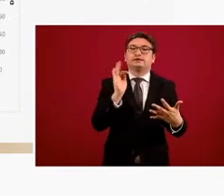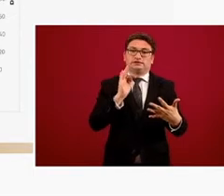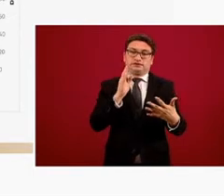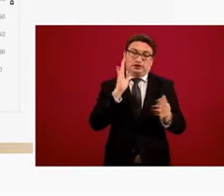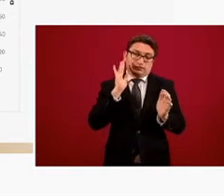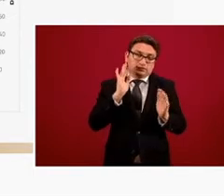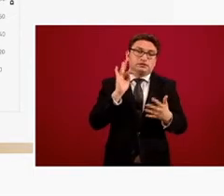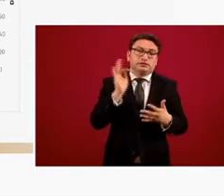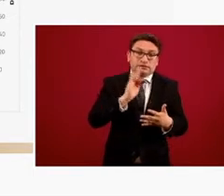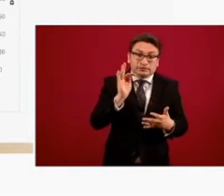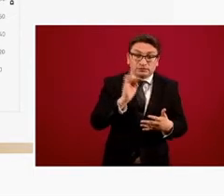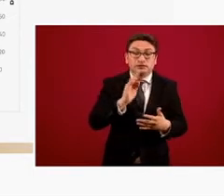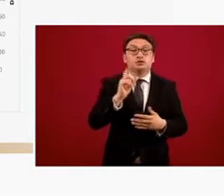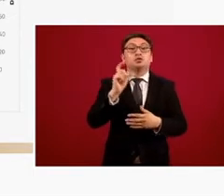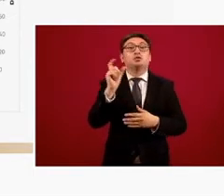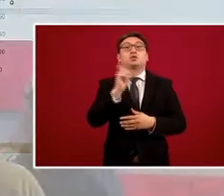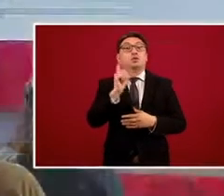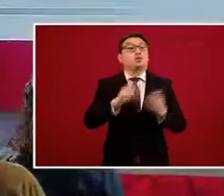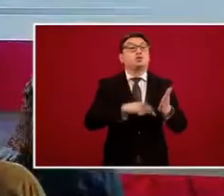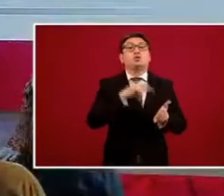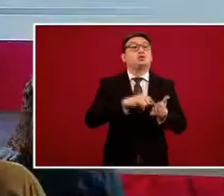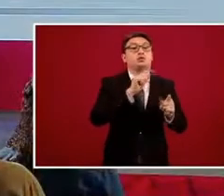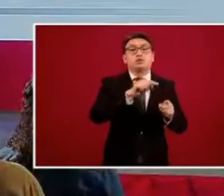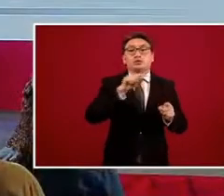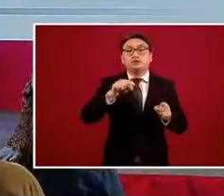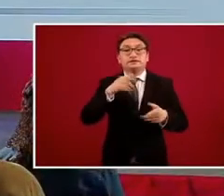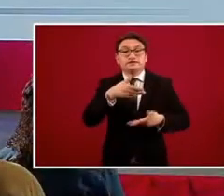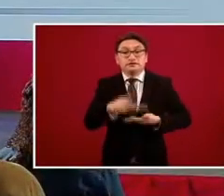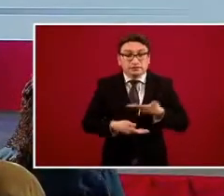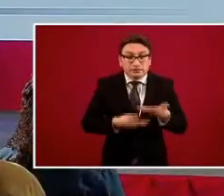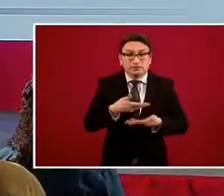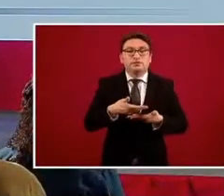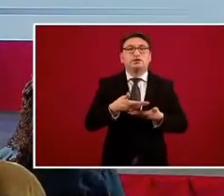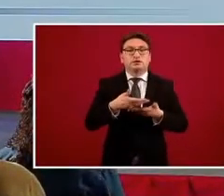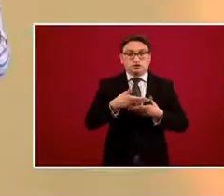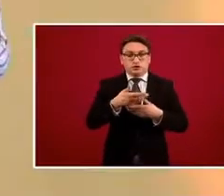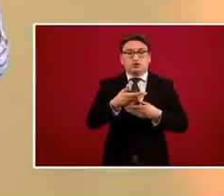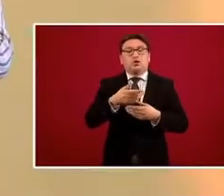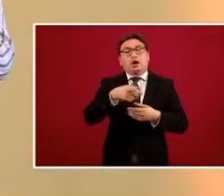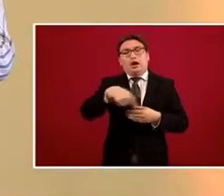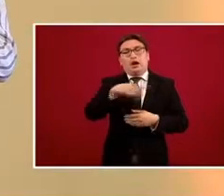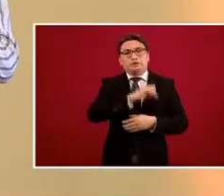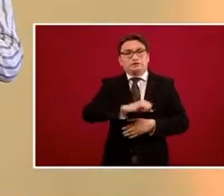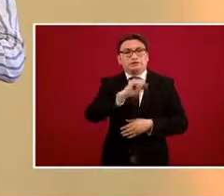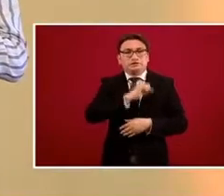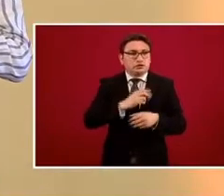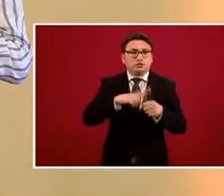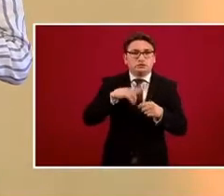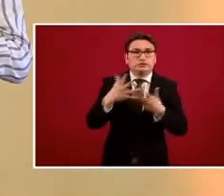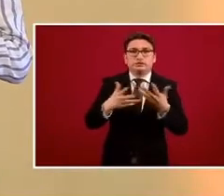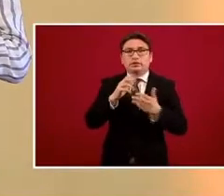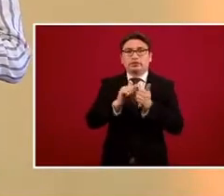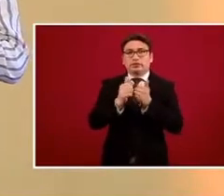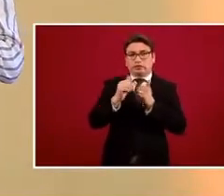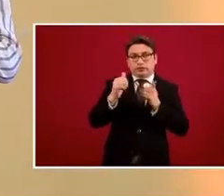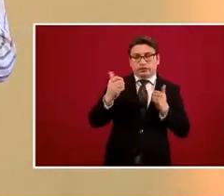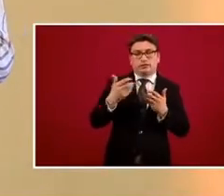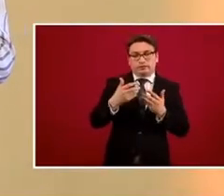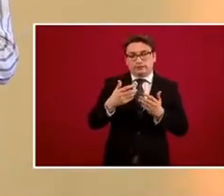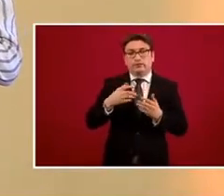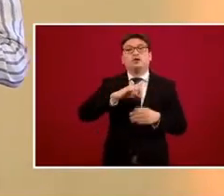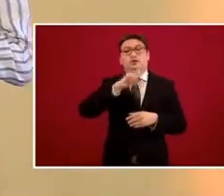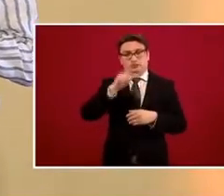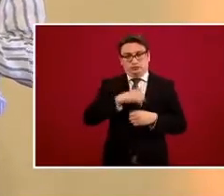rate. And we wanted to be clear that the states that have a higher fatality rate, this could be a